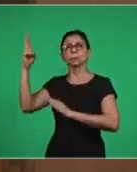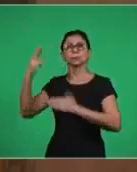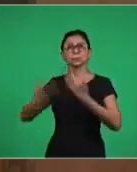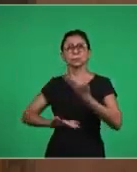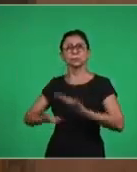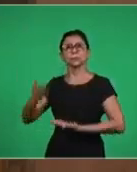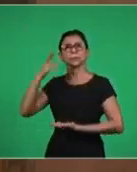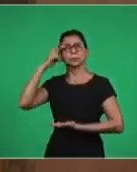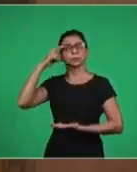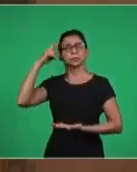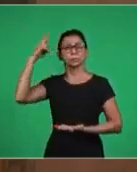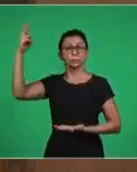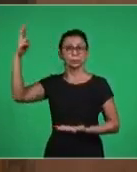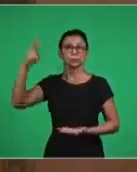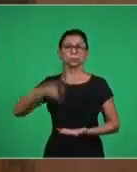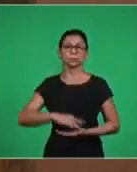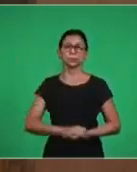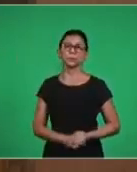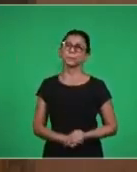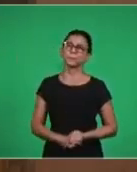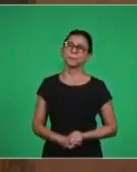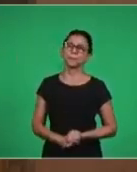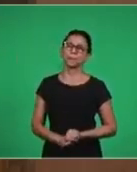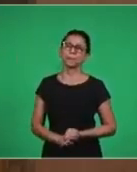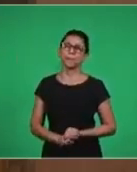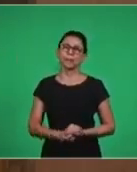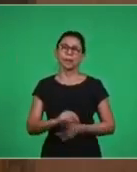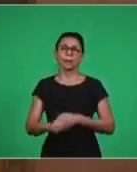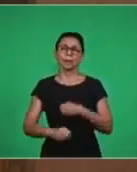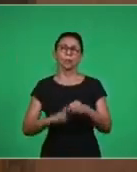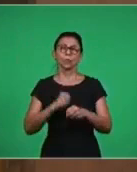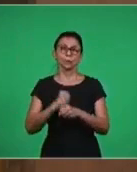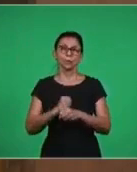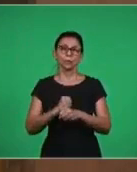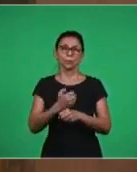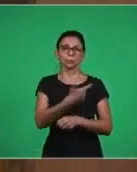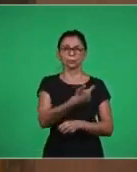that's what it is. The vows of the new year.